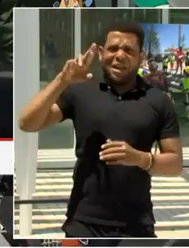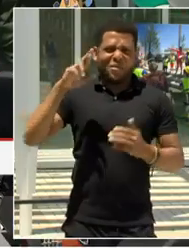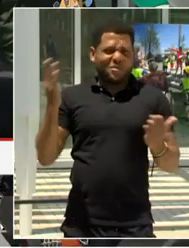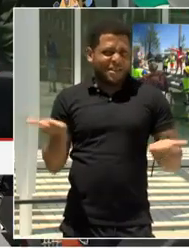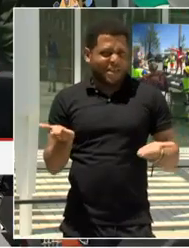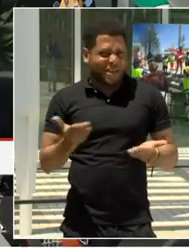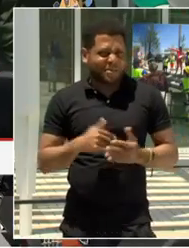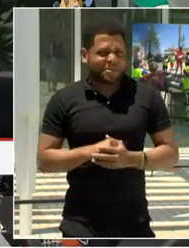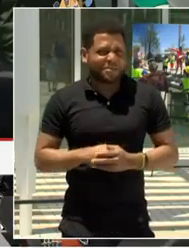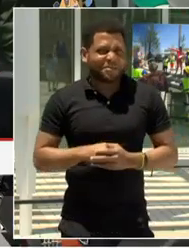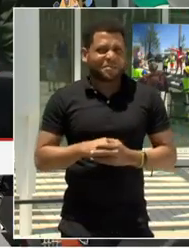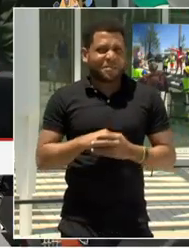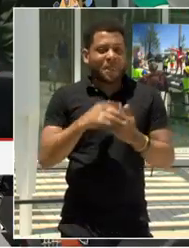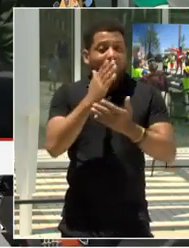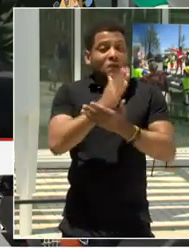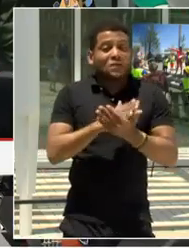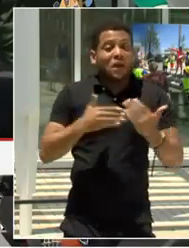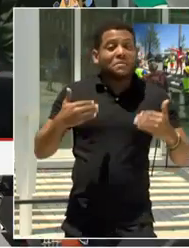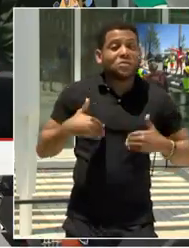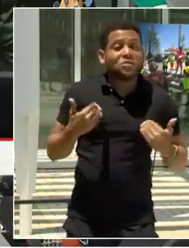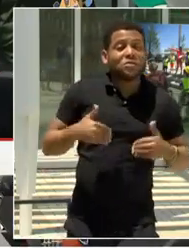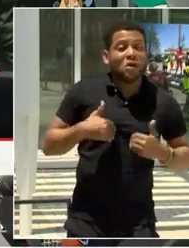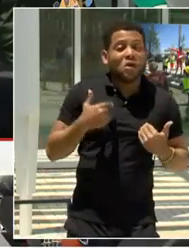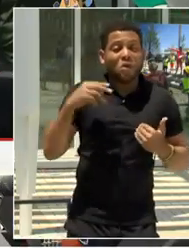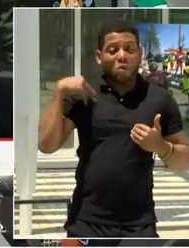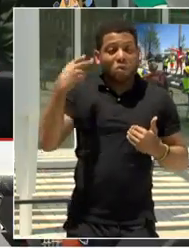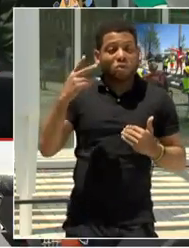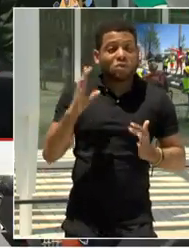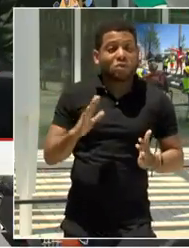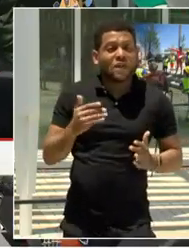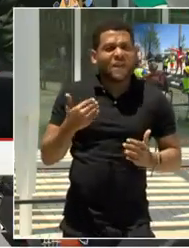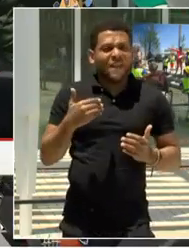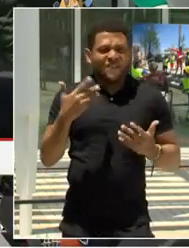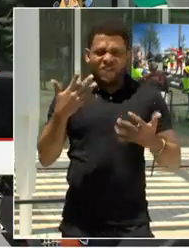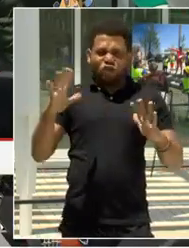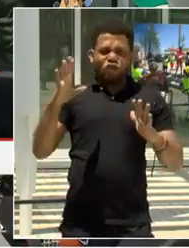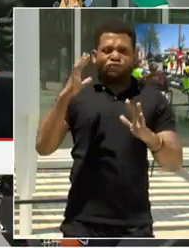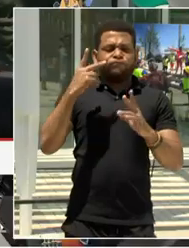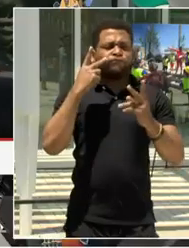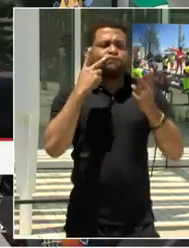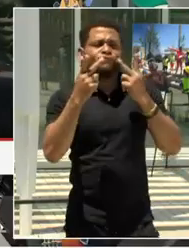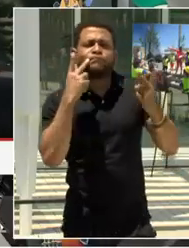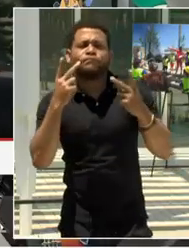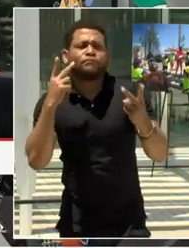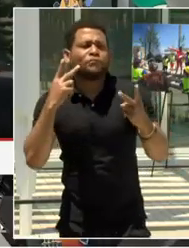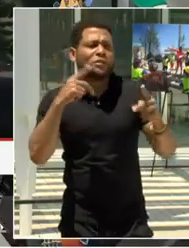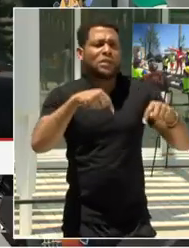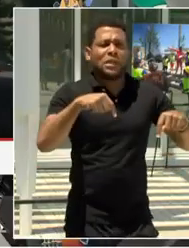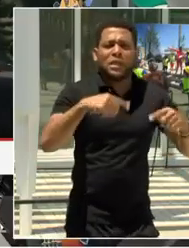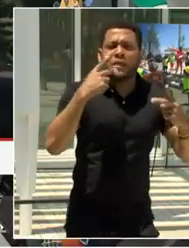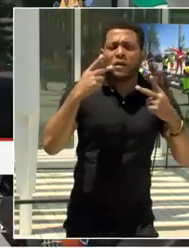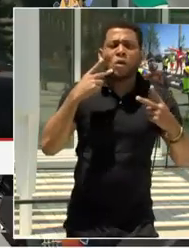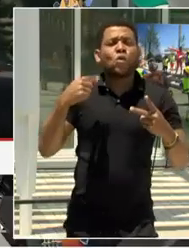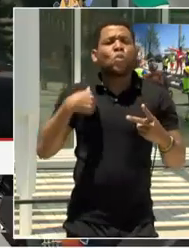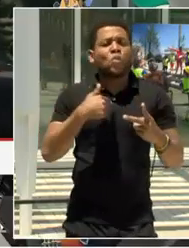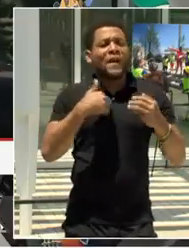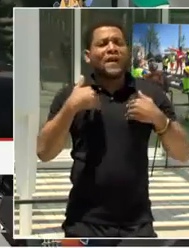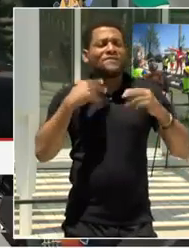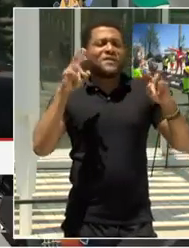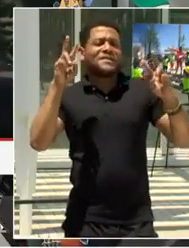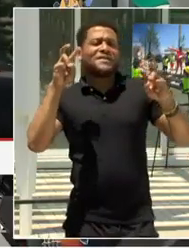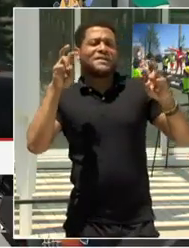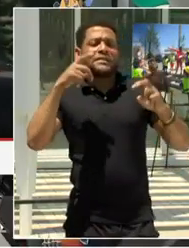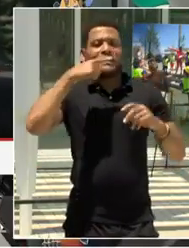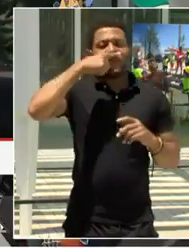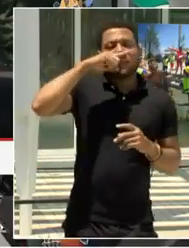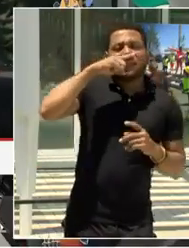youngest Washingtonians had an opportunity to preview this space. So we activated what we call the Kids Playground Tester. It started